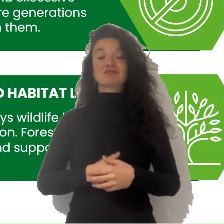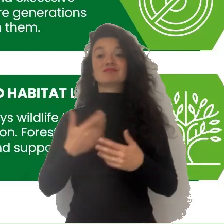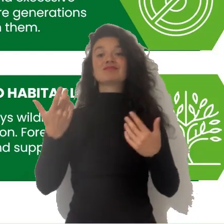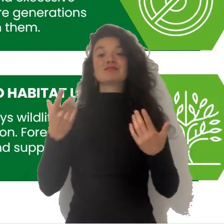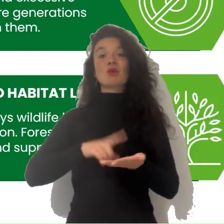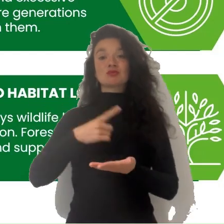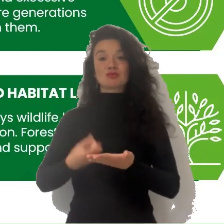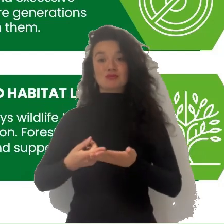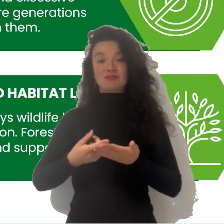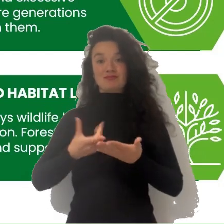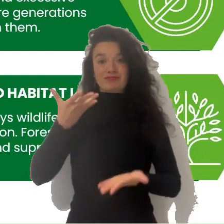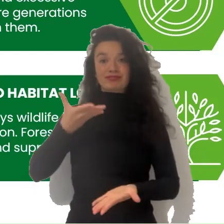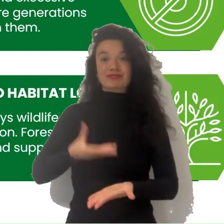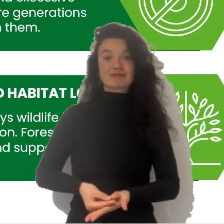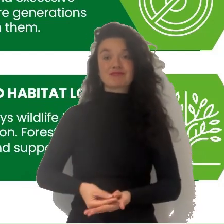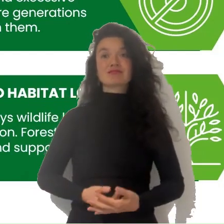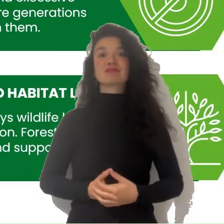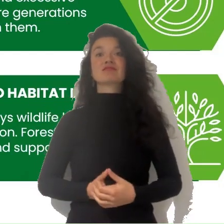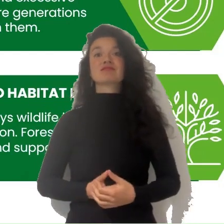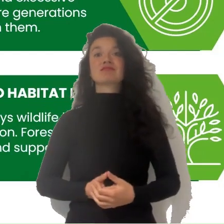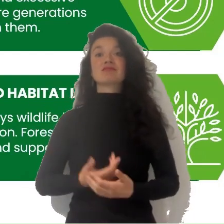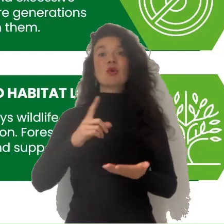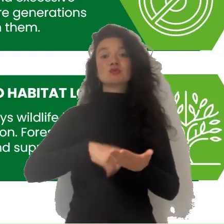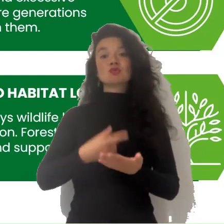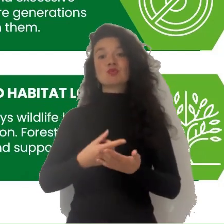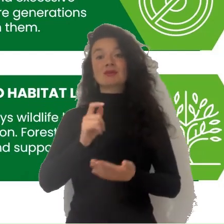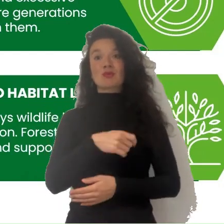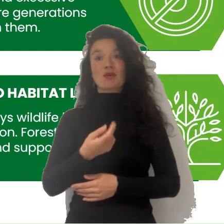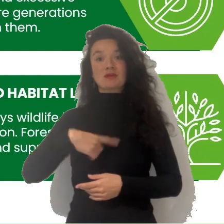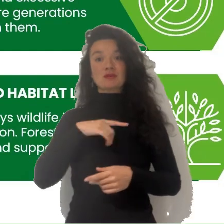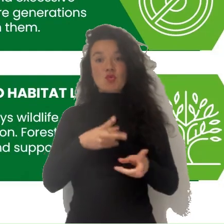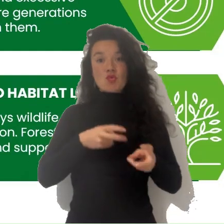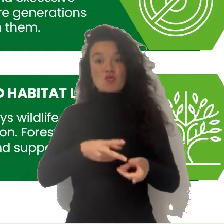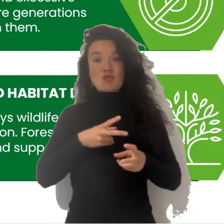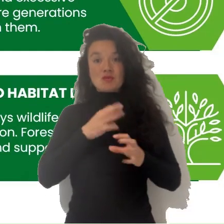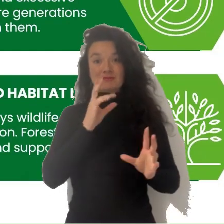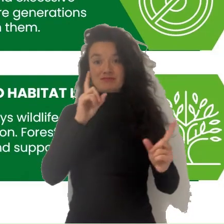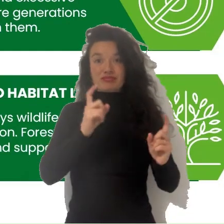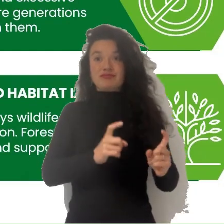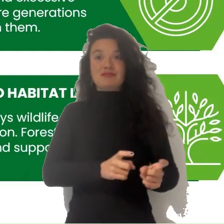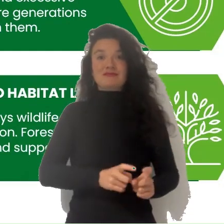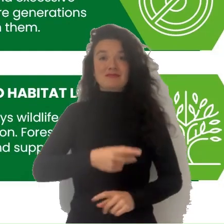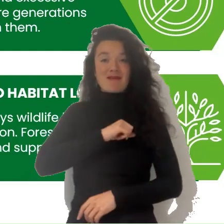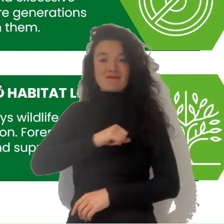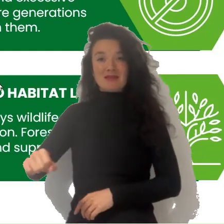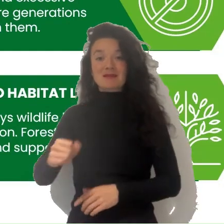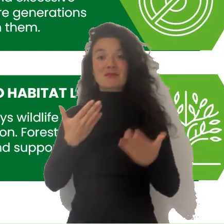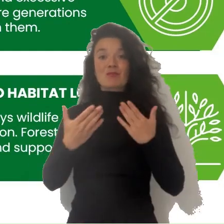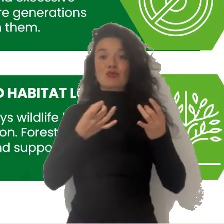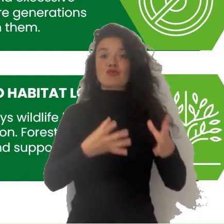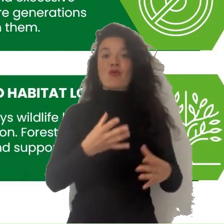we actually, the time that we need to renew them. And examples of that